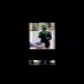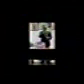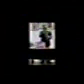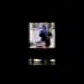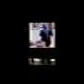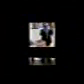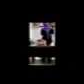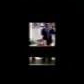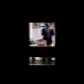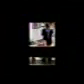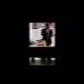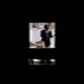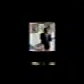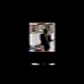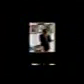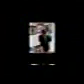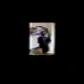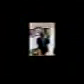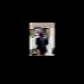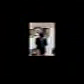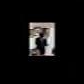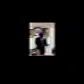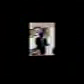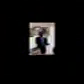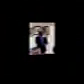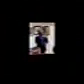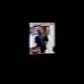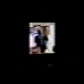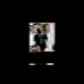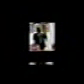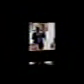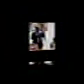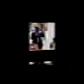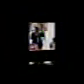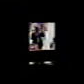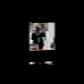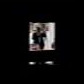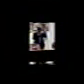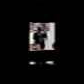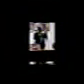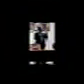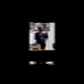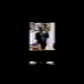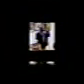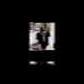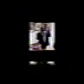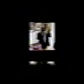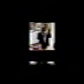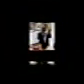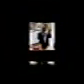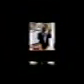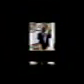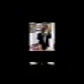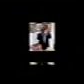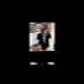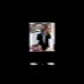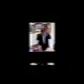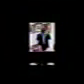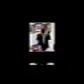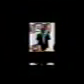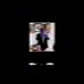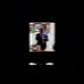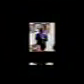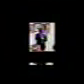that activity of Satan, attack of Satan in your life, I come to destroy tonight in Jesus' name.